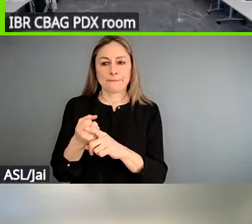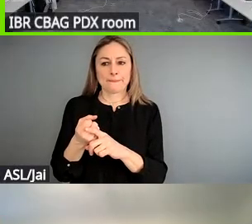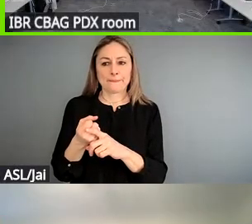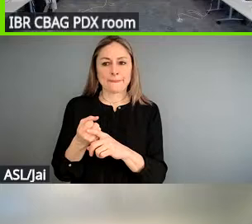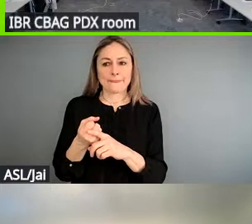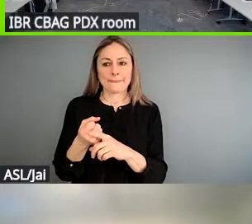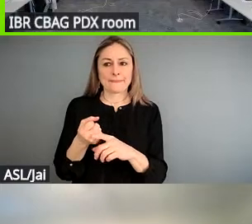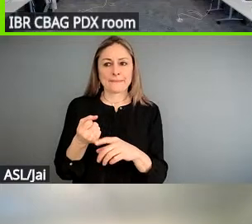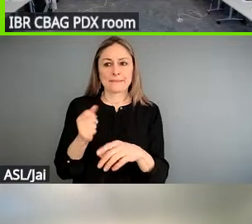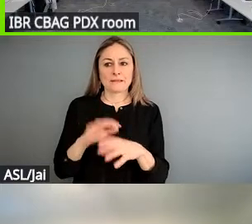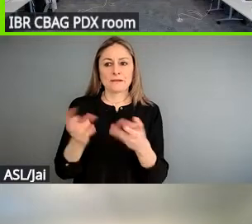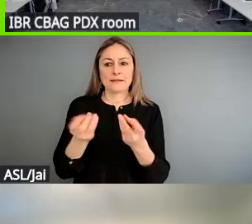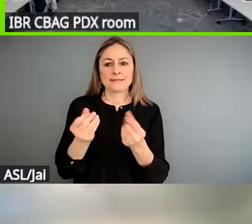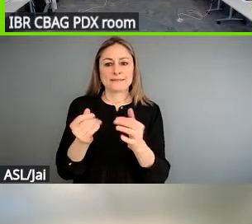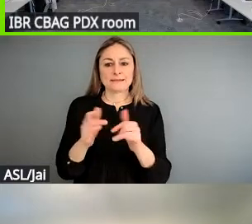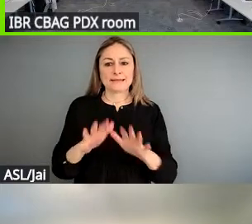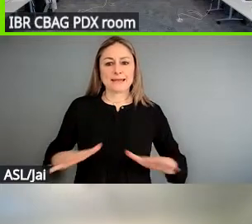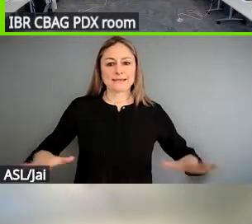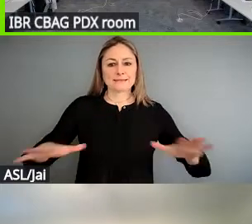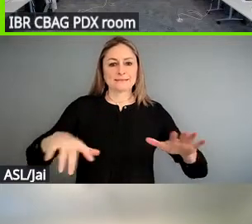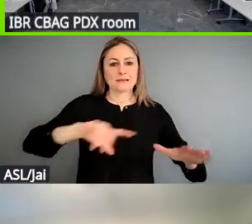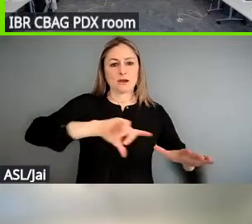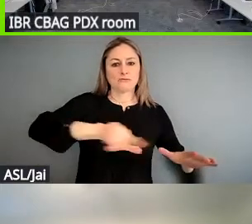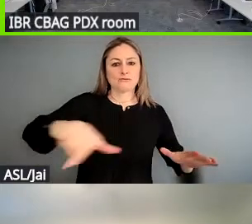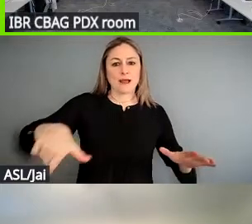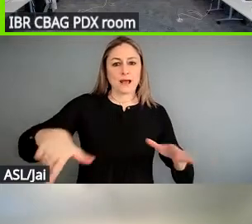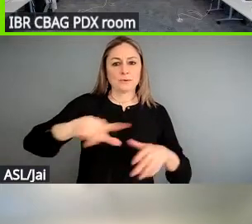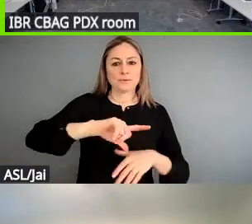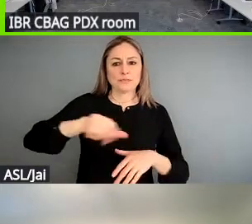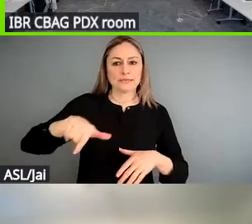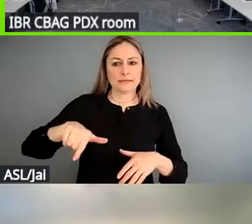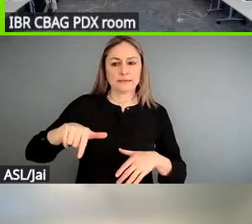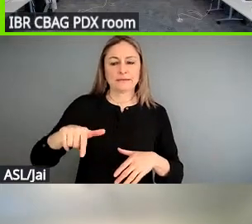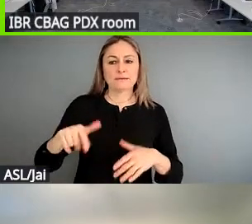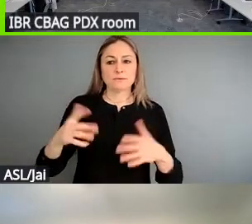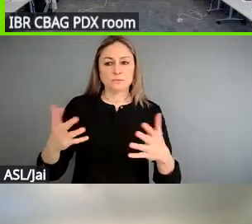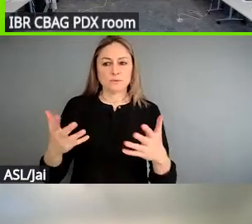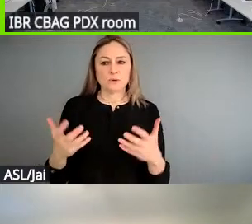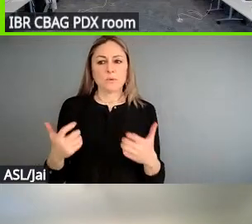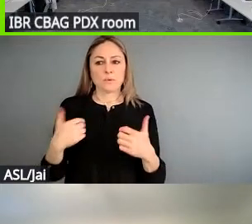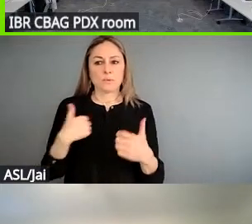the land around it, and that we want to have the bridge